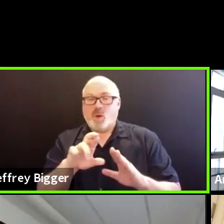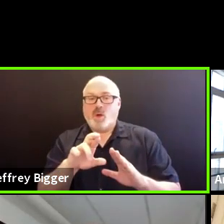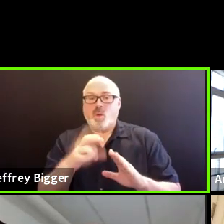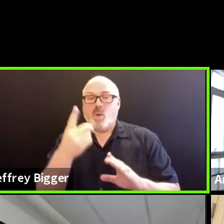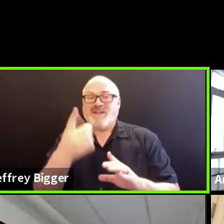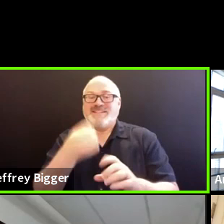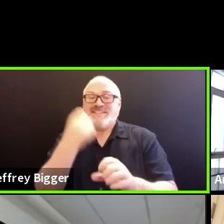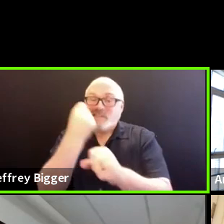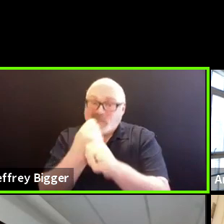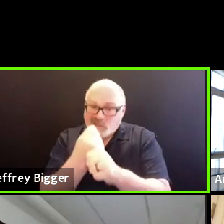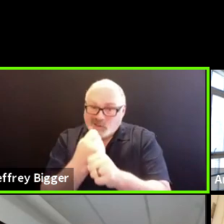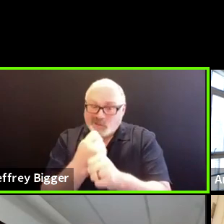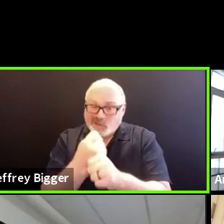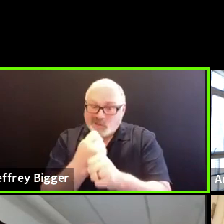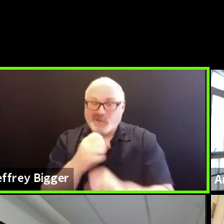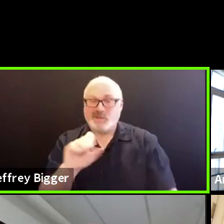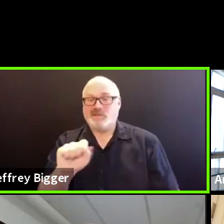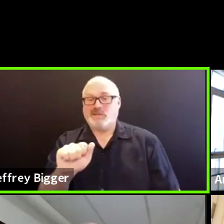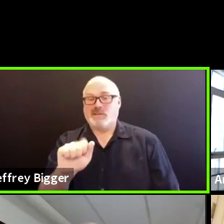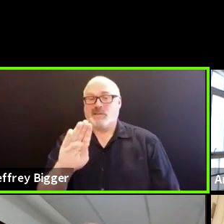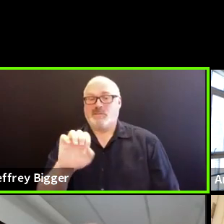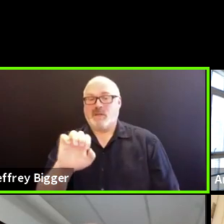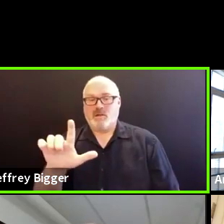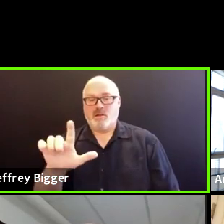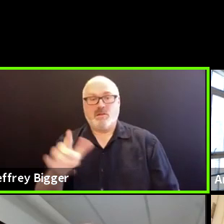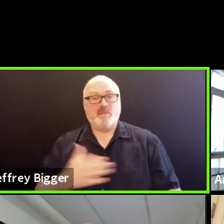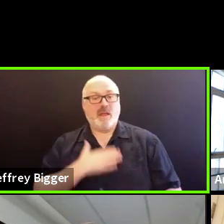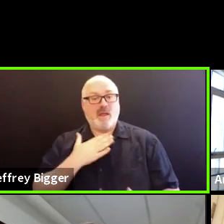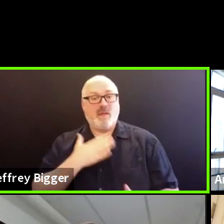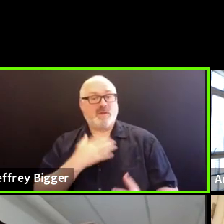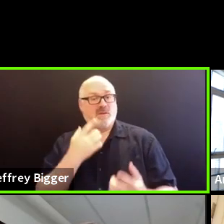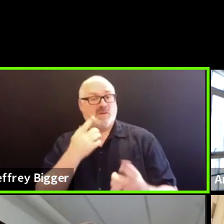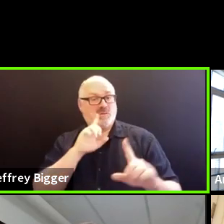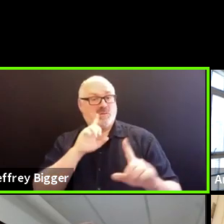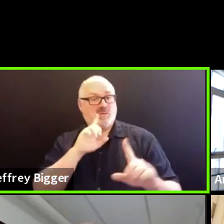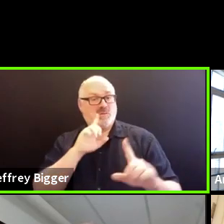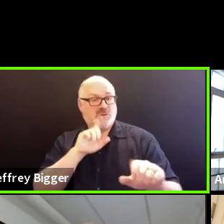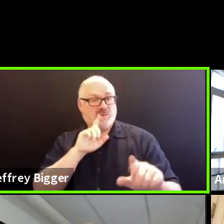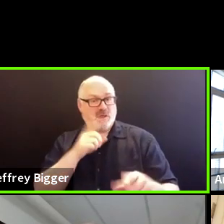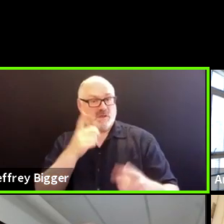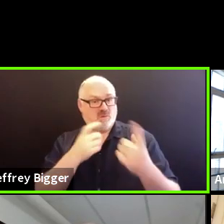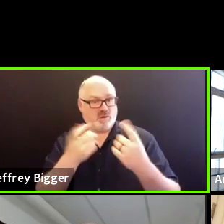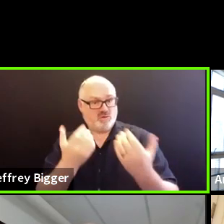year sabbatical. I'd be happy to answer any questions.